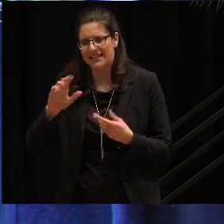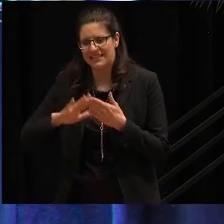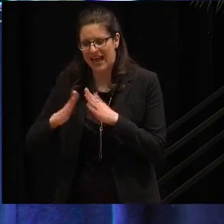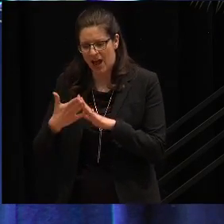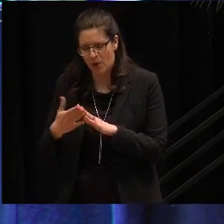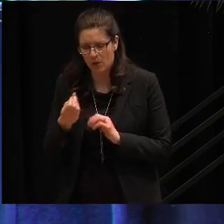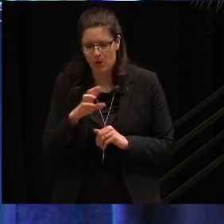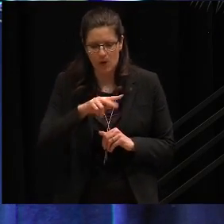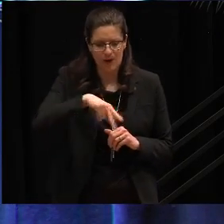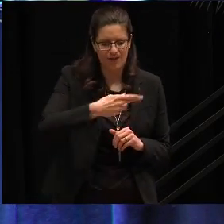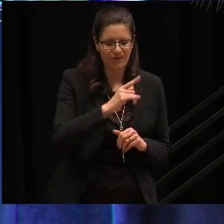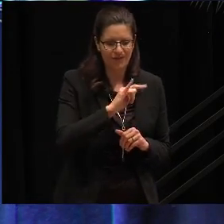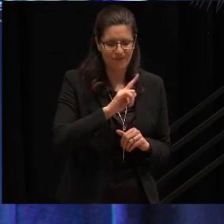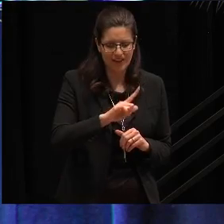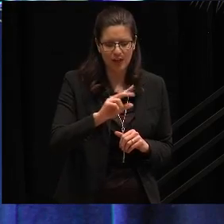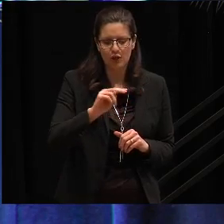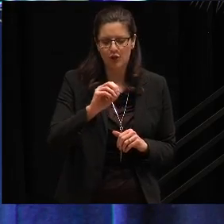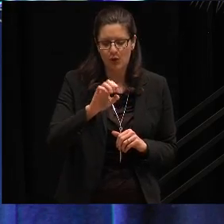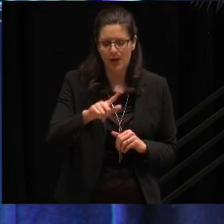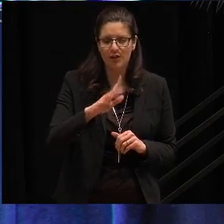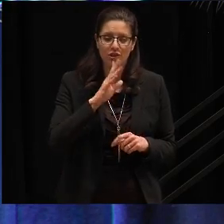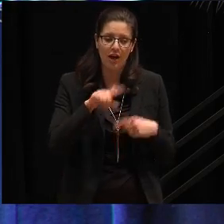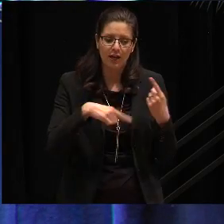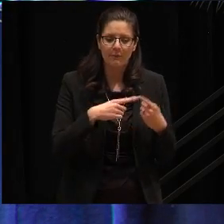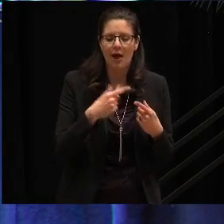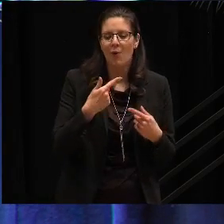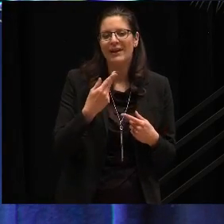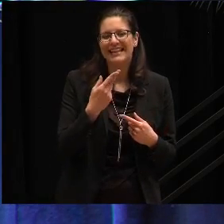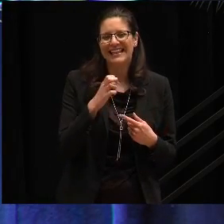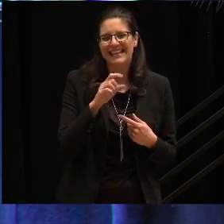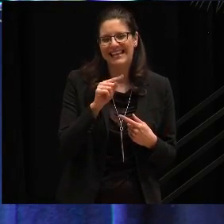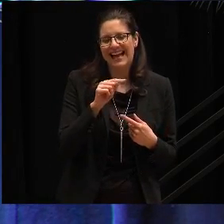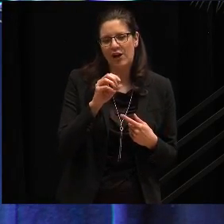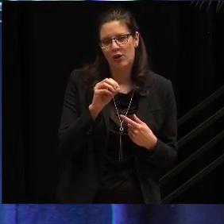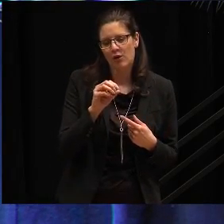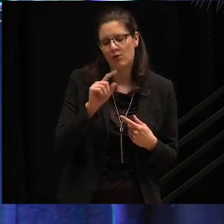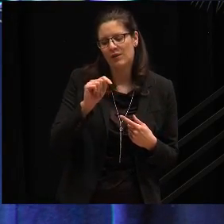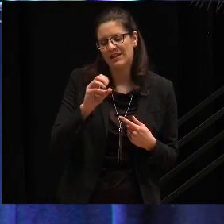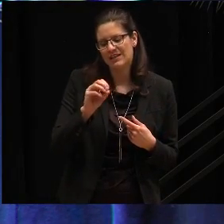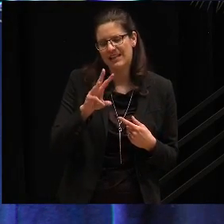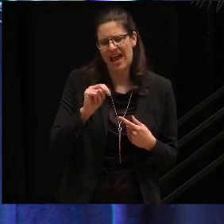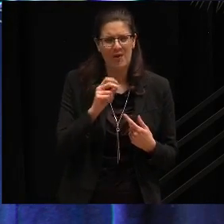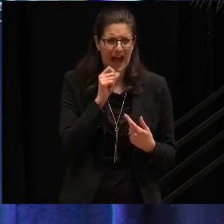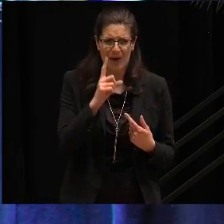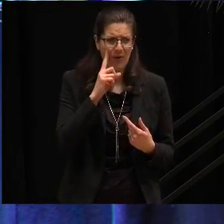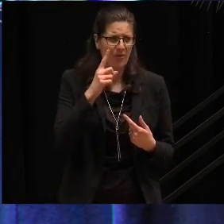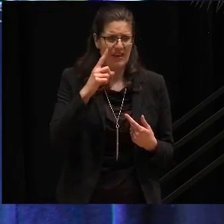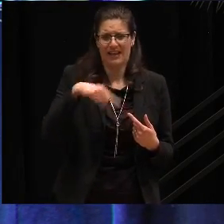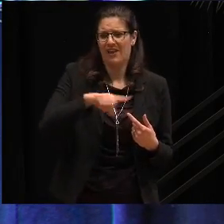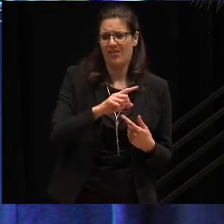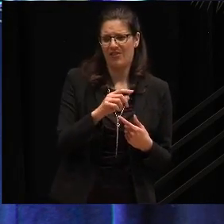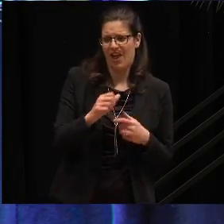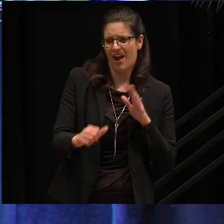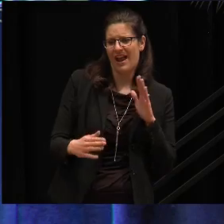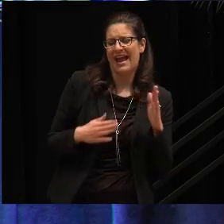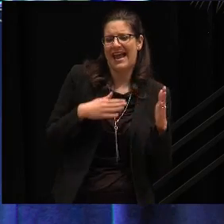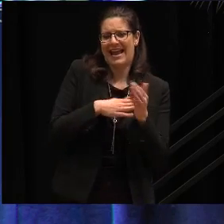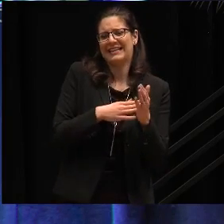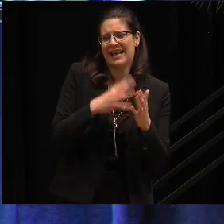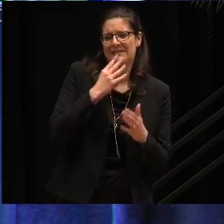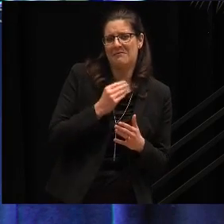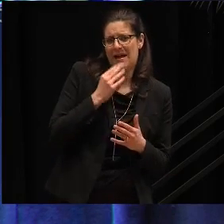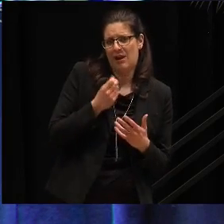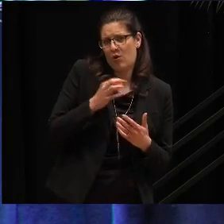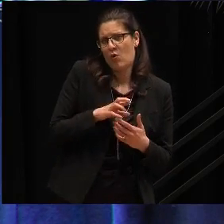about the ghetto, the ghetto town. I don't think of them as anti-Semitic and racist just because they said those